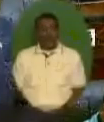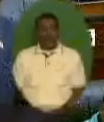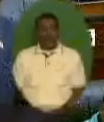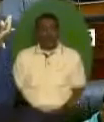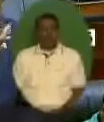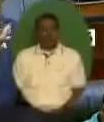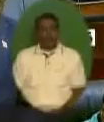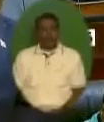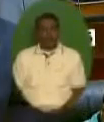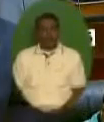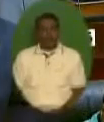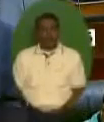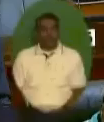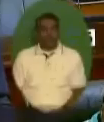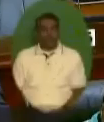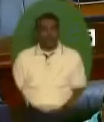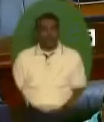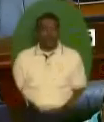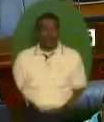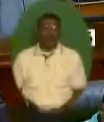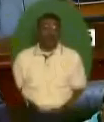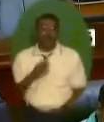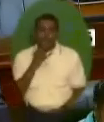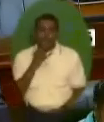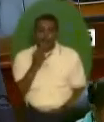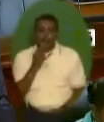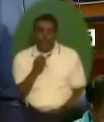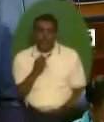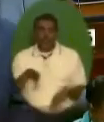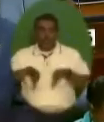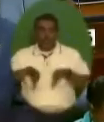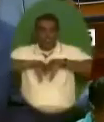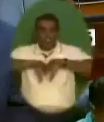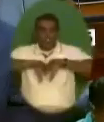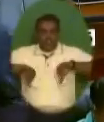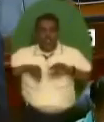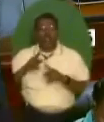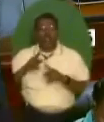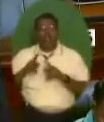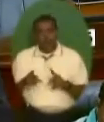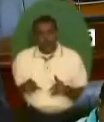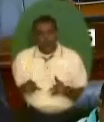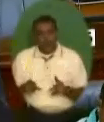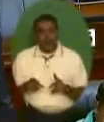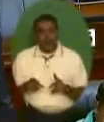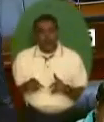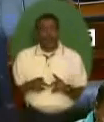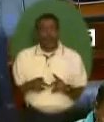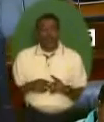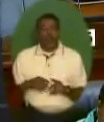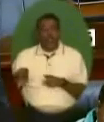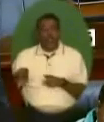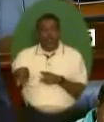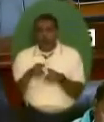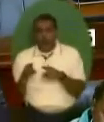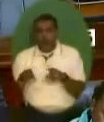He said, Mr. Speaker, sugar has divided us. Wire rods will bring us back